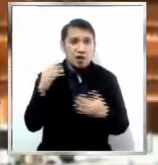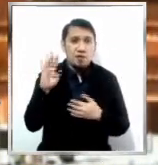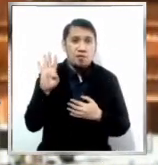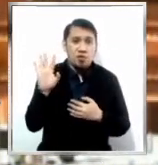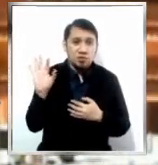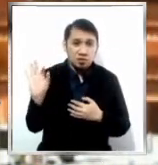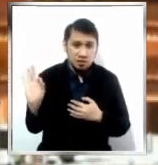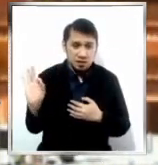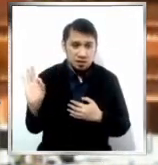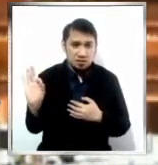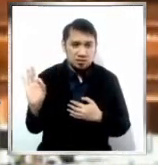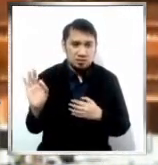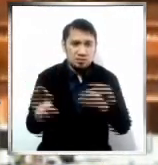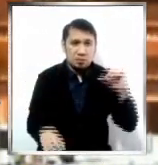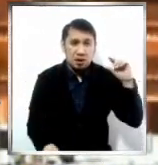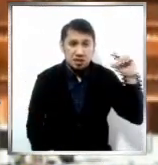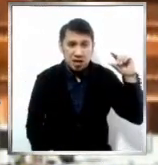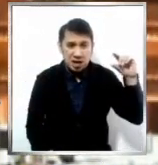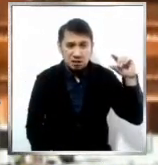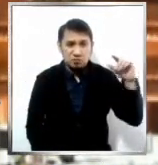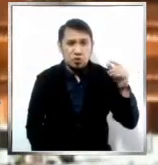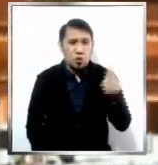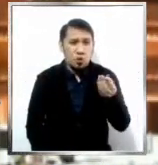49. Maliit na lang.